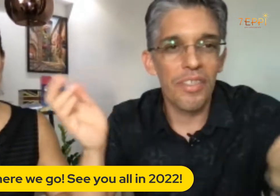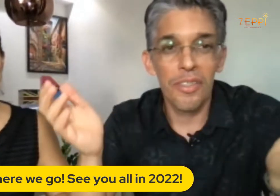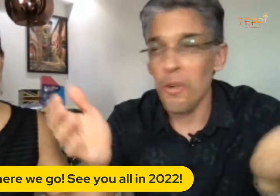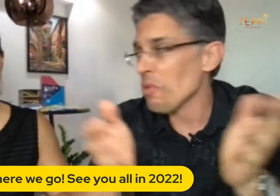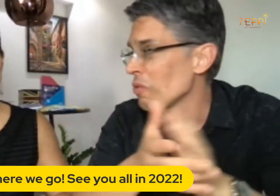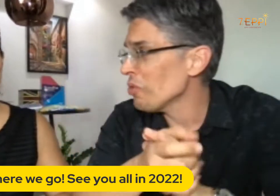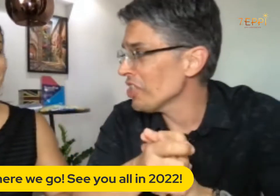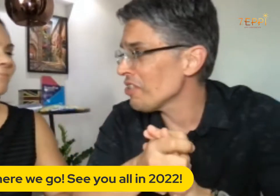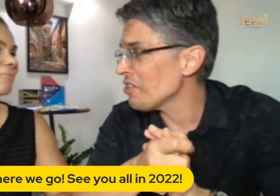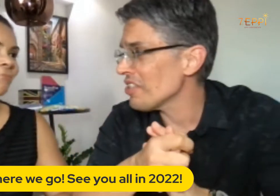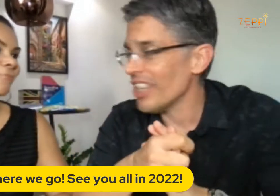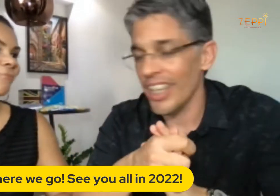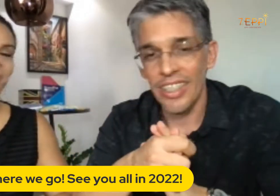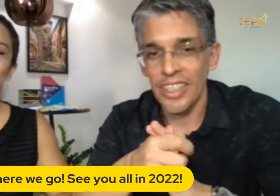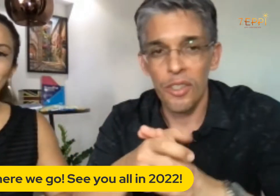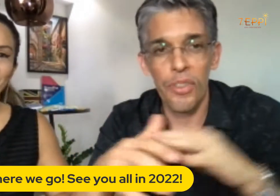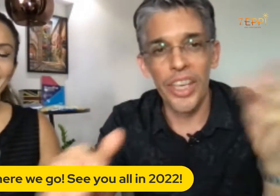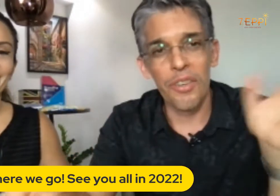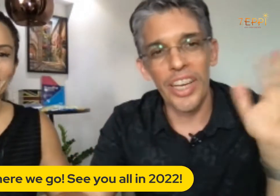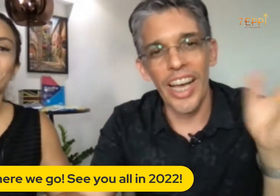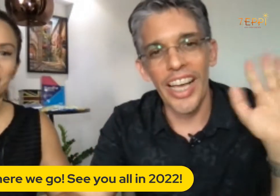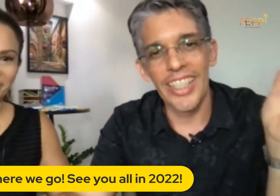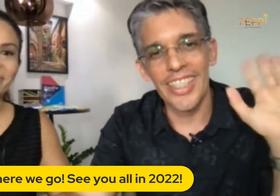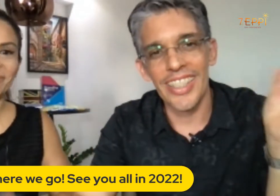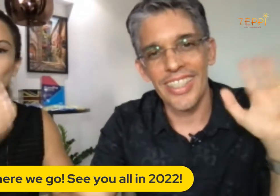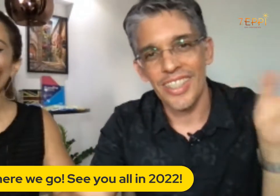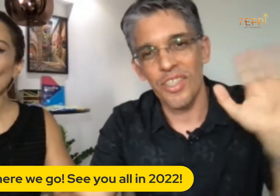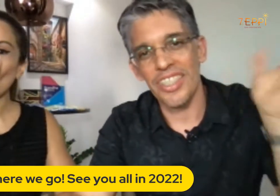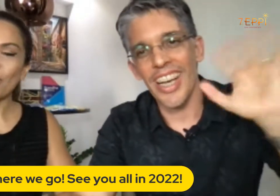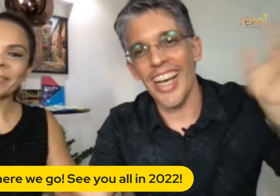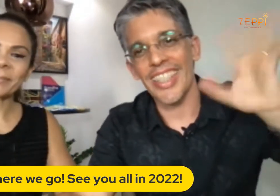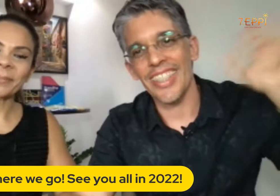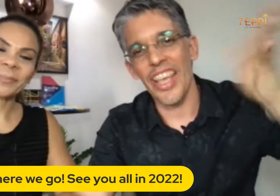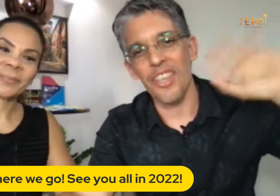have no more words to say. So thank you guys.